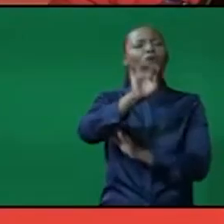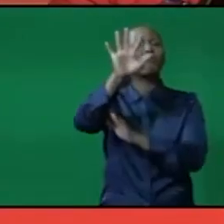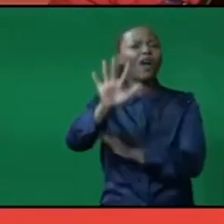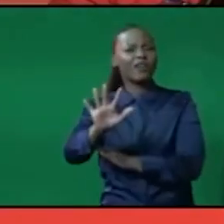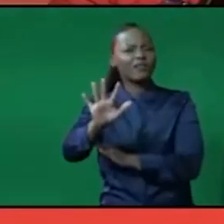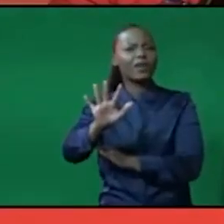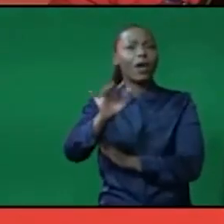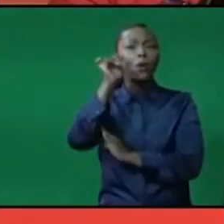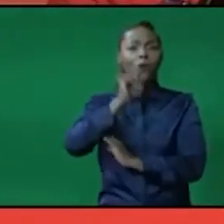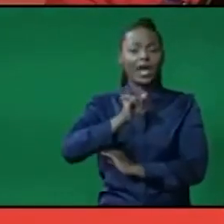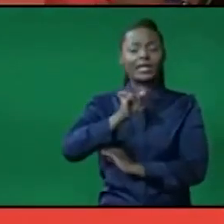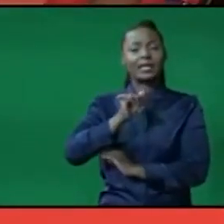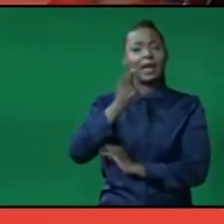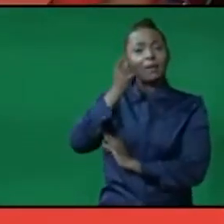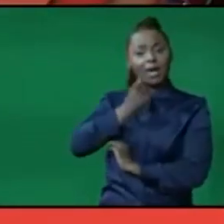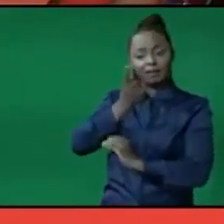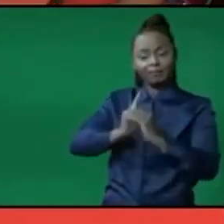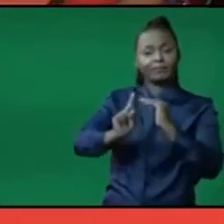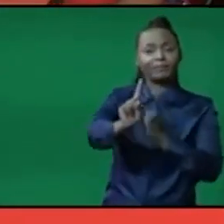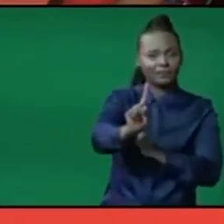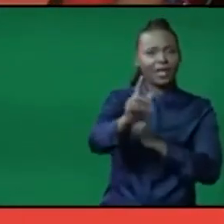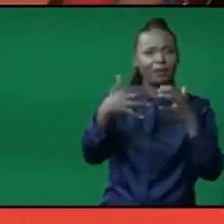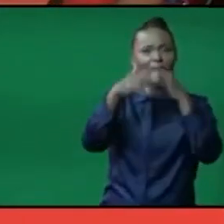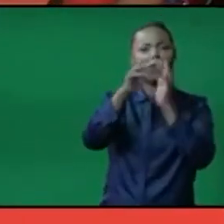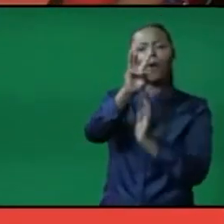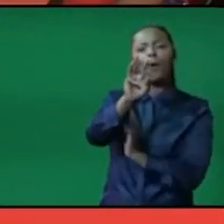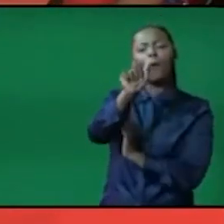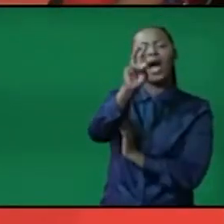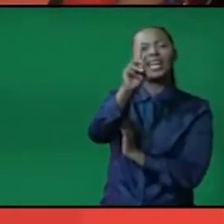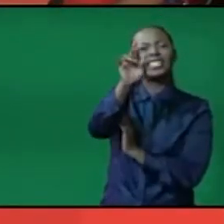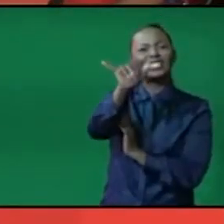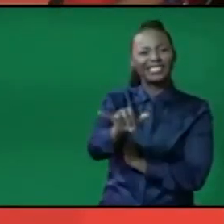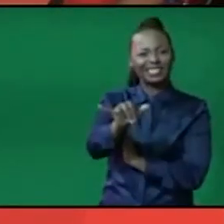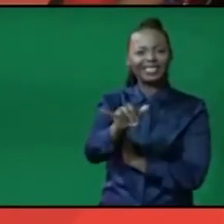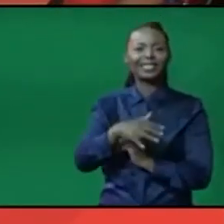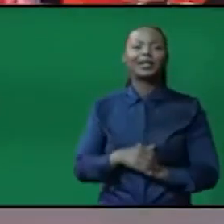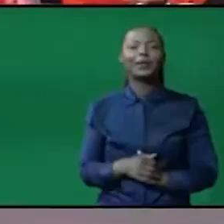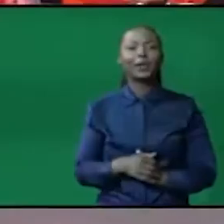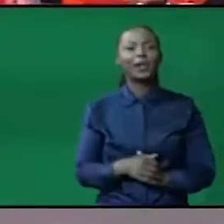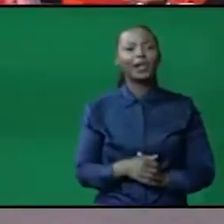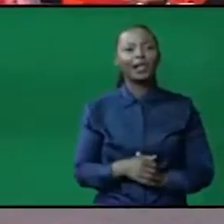when he came, I want to talk about his name. Yeah?